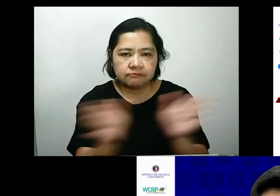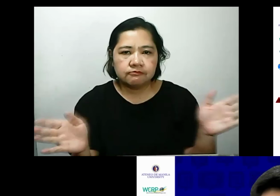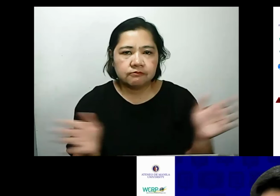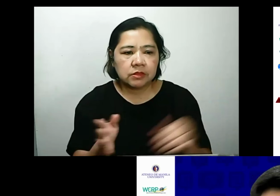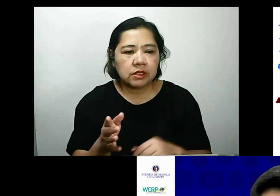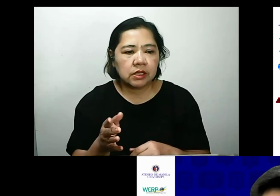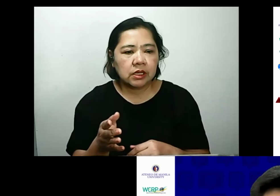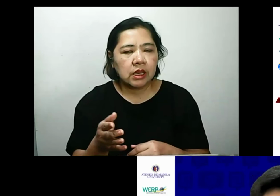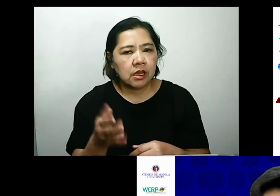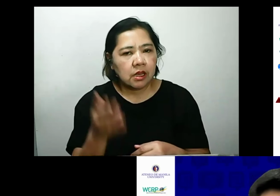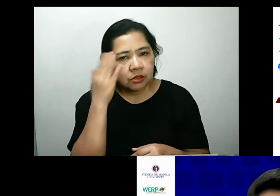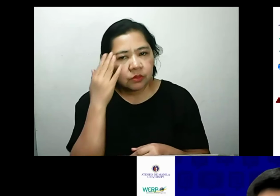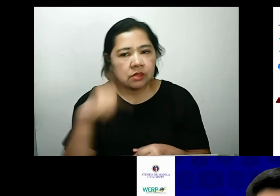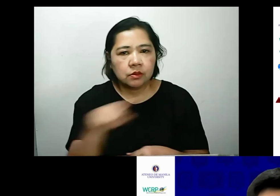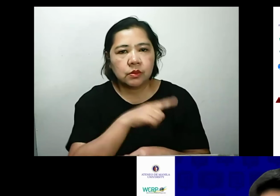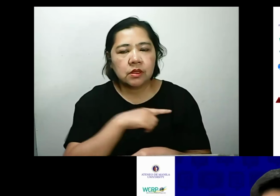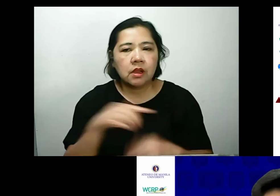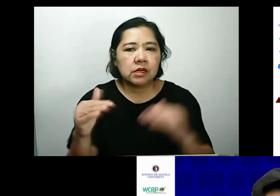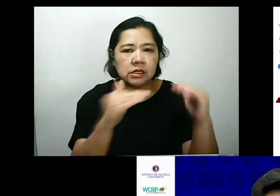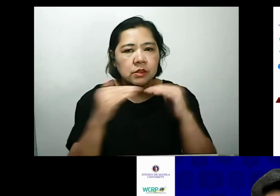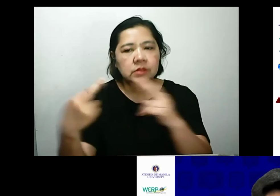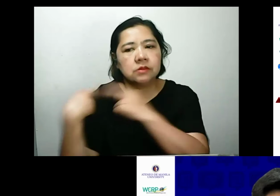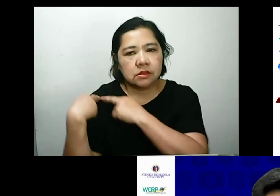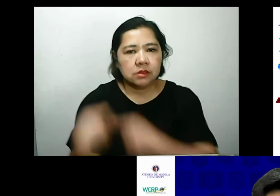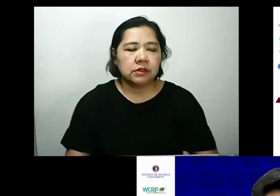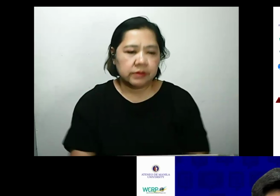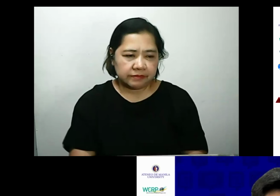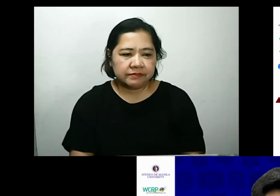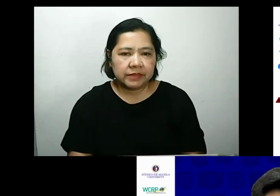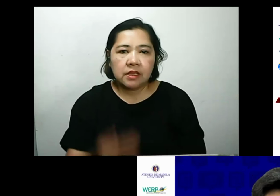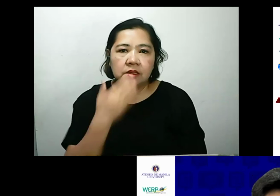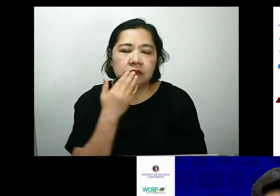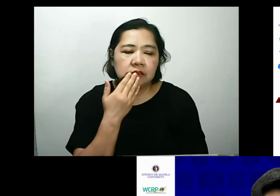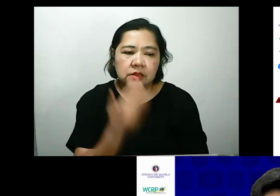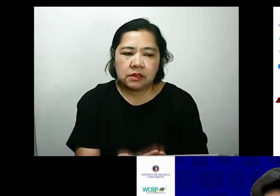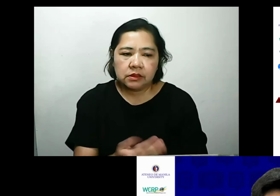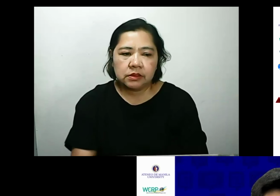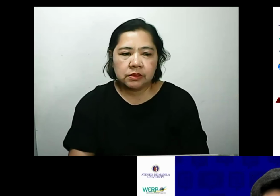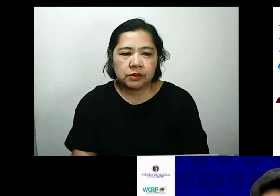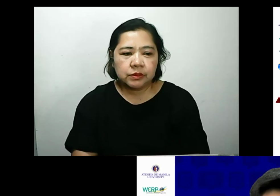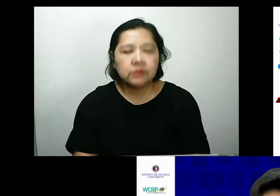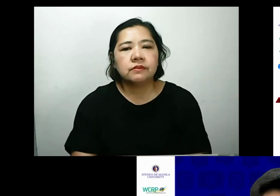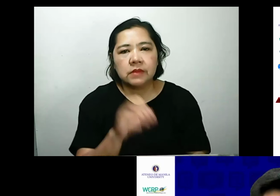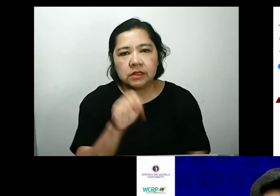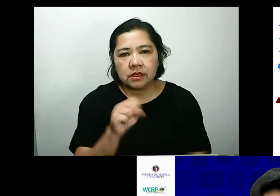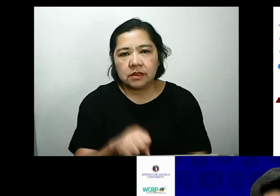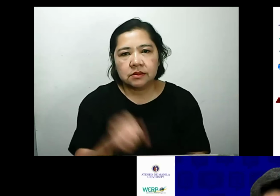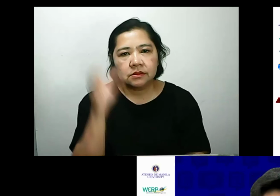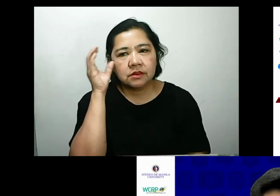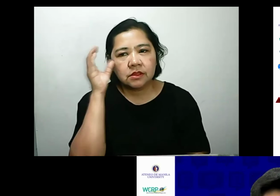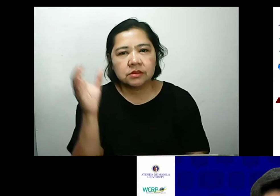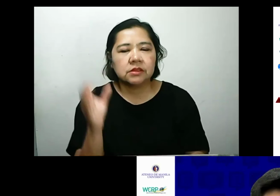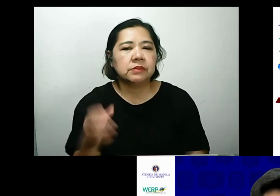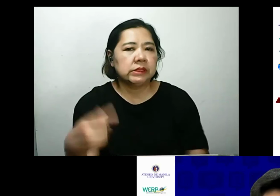liable? Thank you for the great talk. Thank you so much. And yes, this is a concept in the